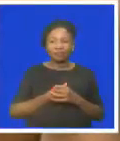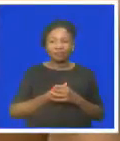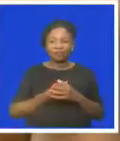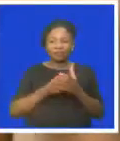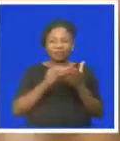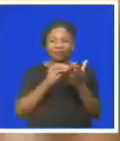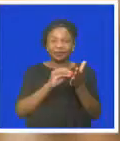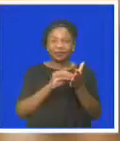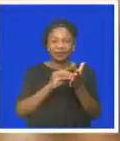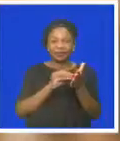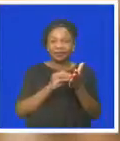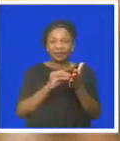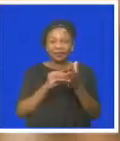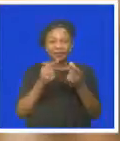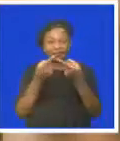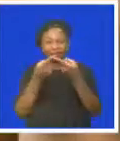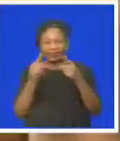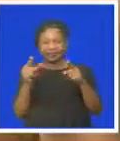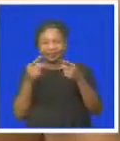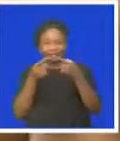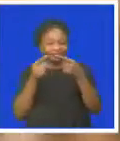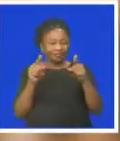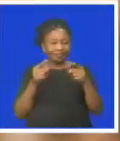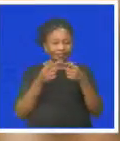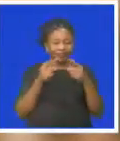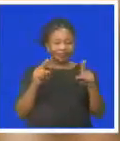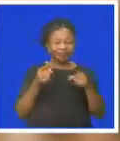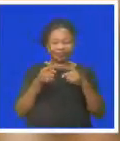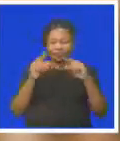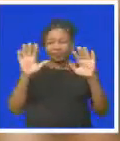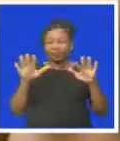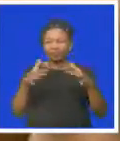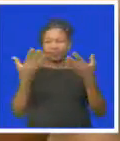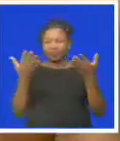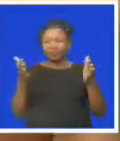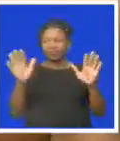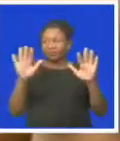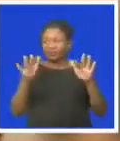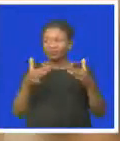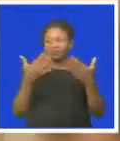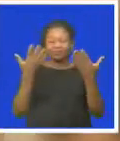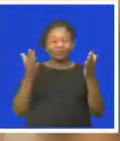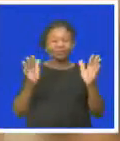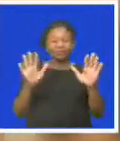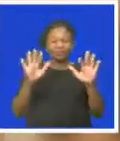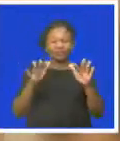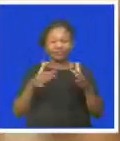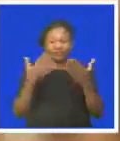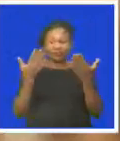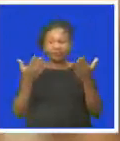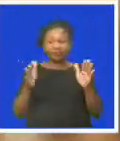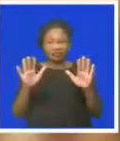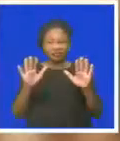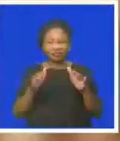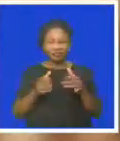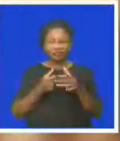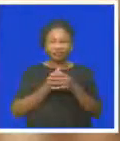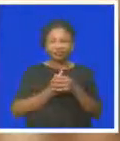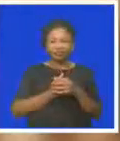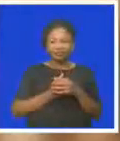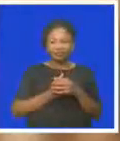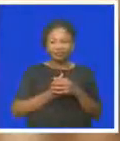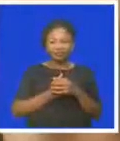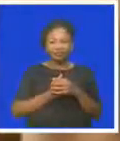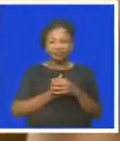iyasho inhlitiyo, nqinqibo uJesu ngiyamati wangithethelela